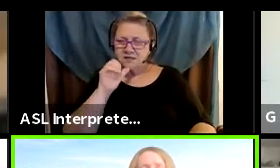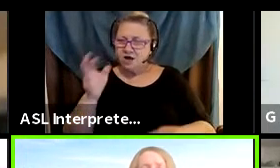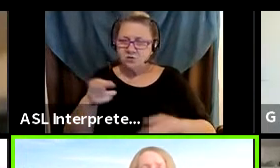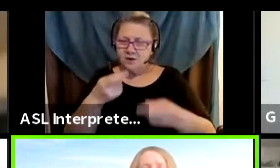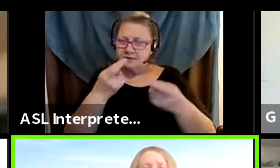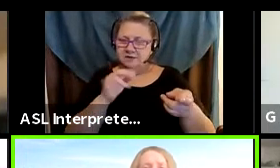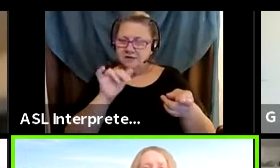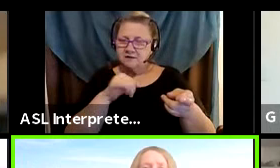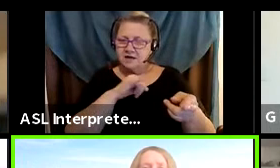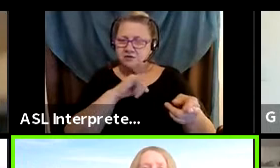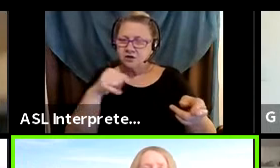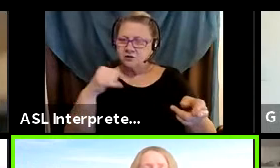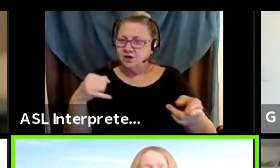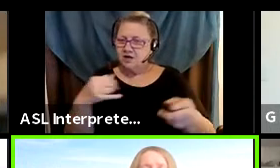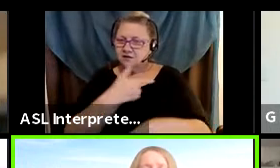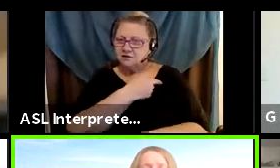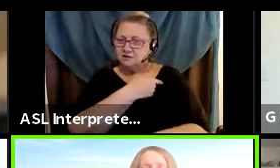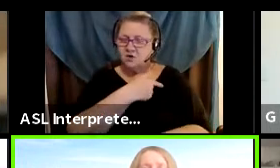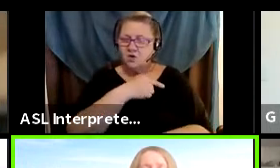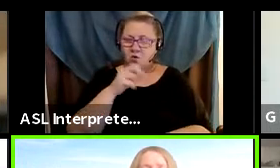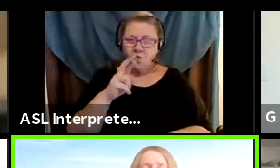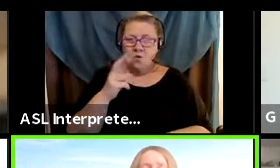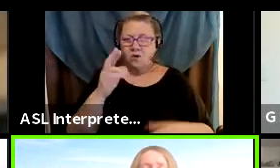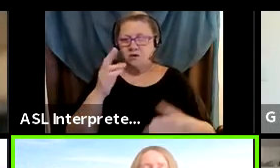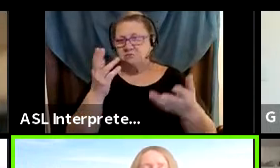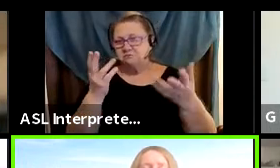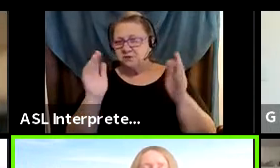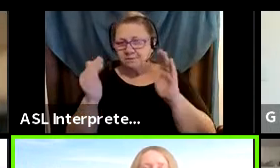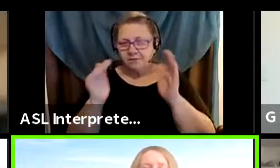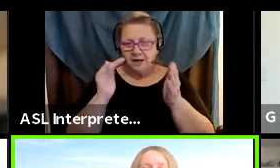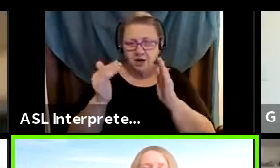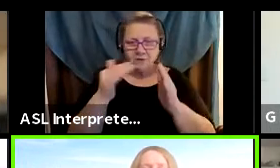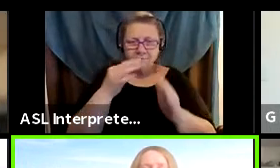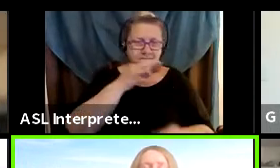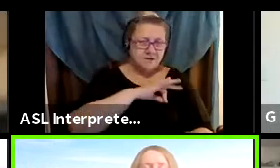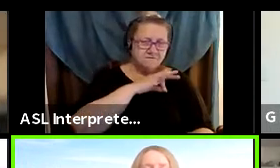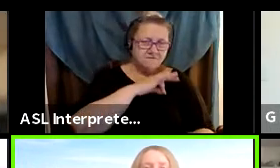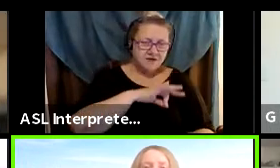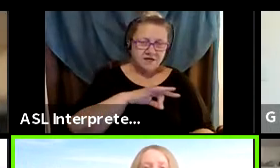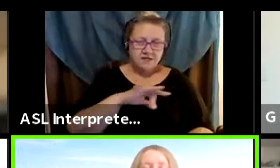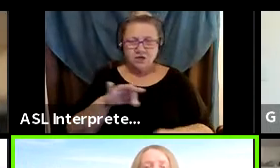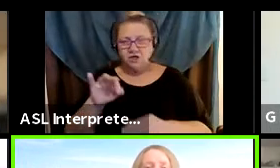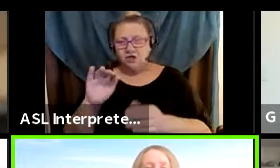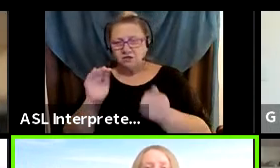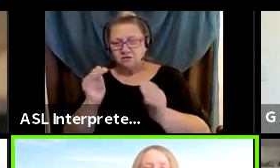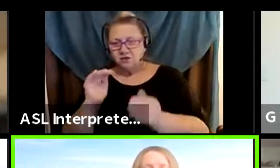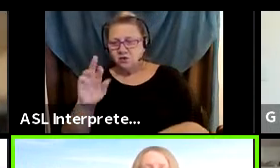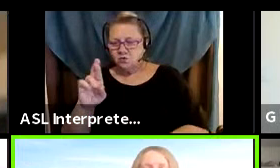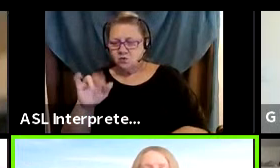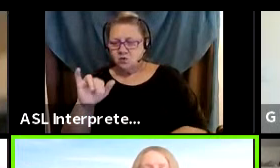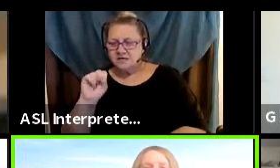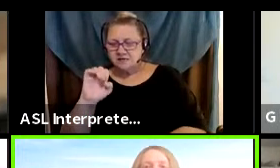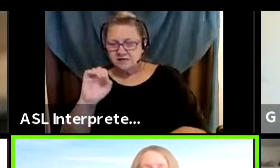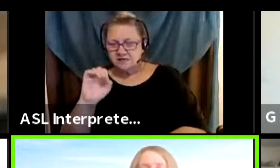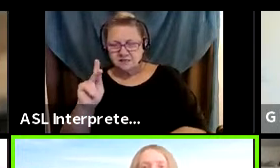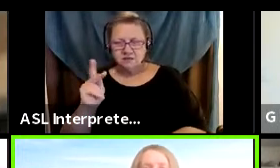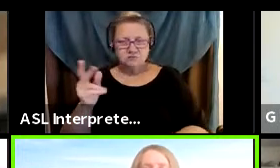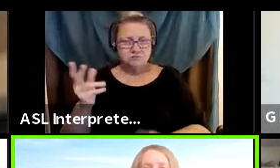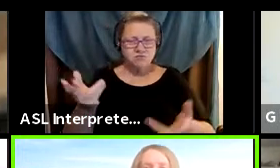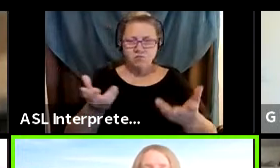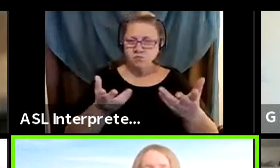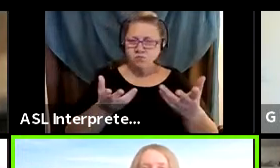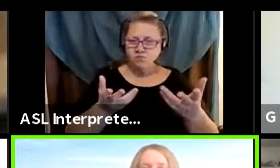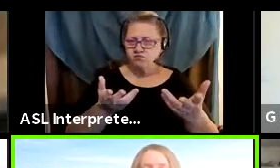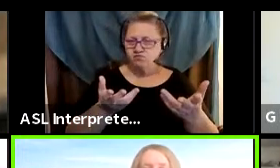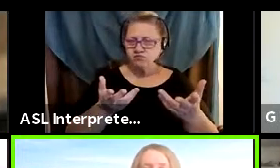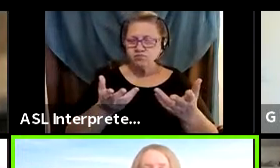you just trying to weigh the risk benefit and give sort of what type of care, response you would